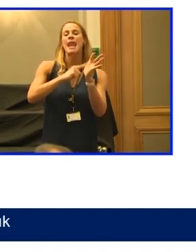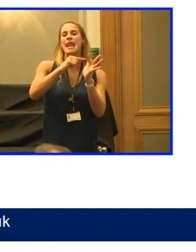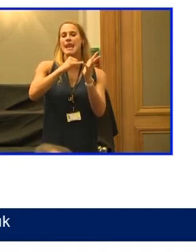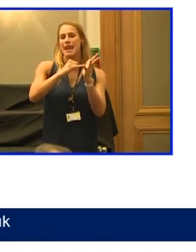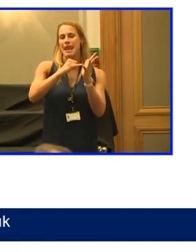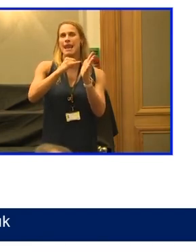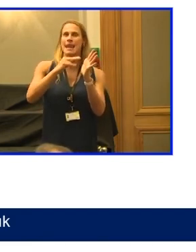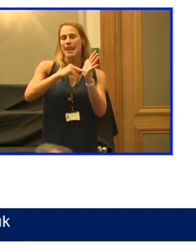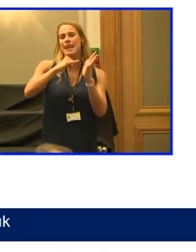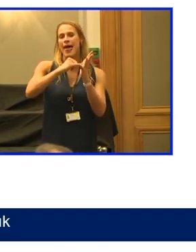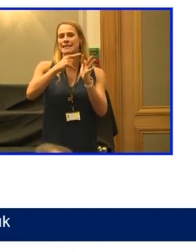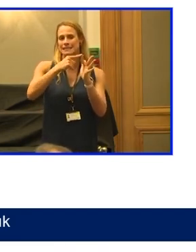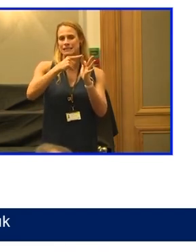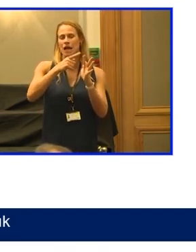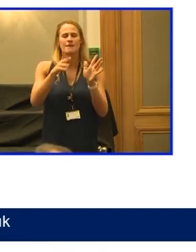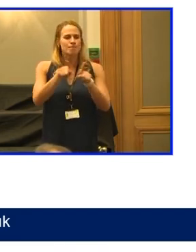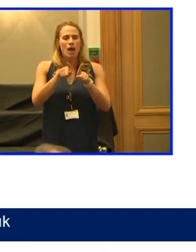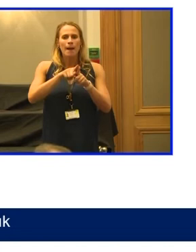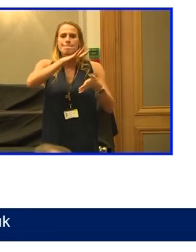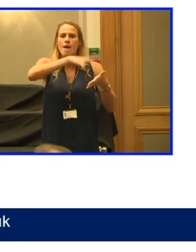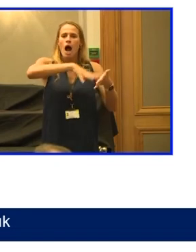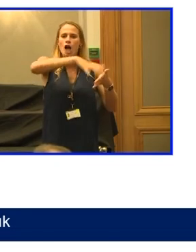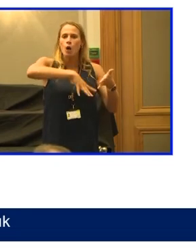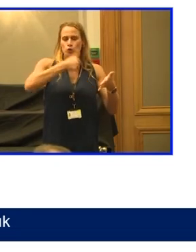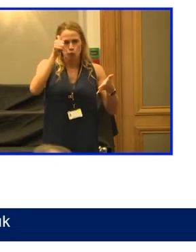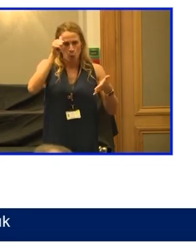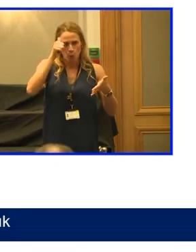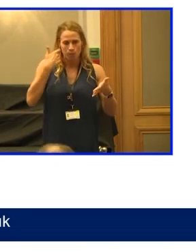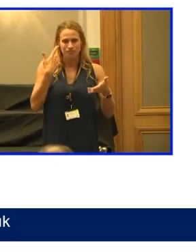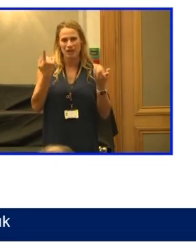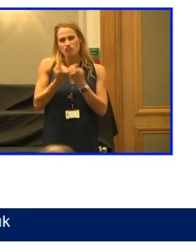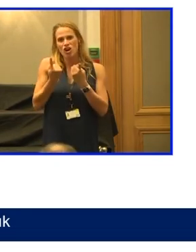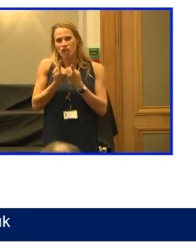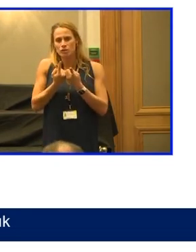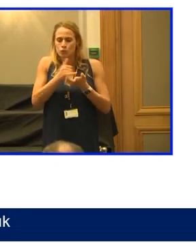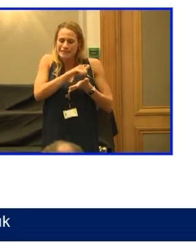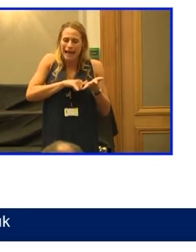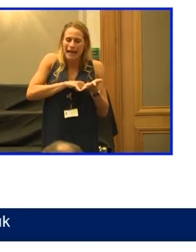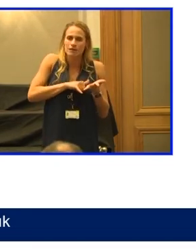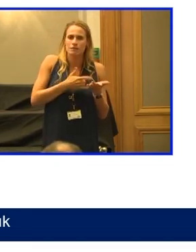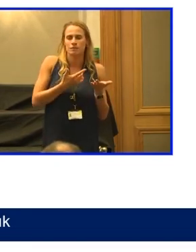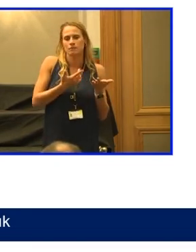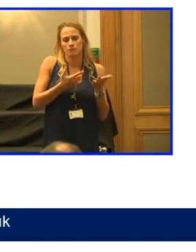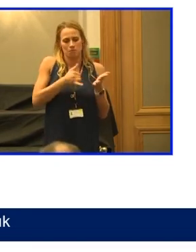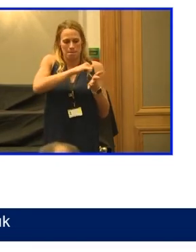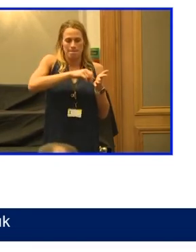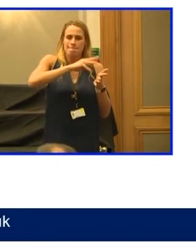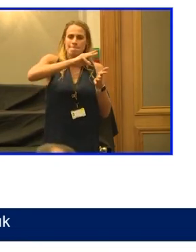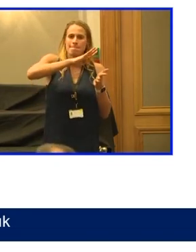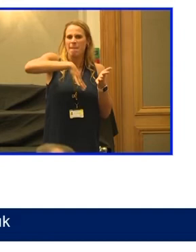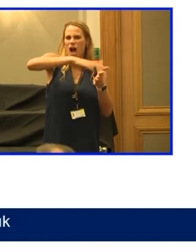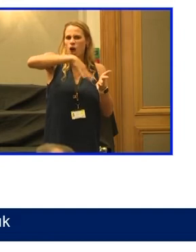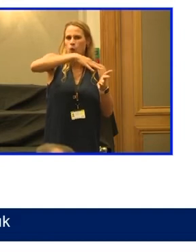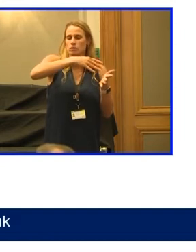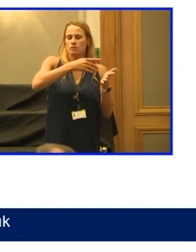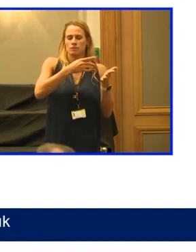supermarket products. And, sorry? Yeah. But this is different. It's actually got, it's kind of, I would